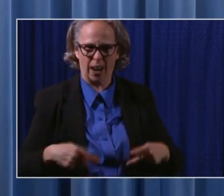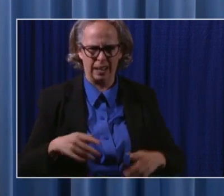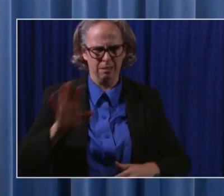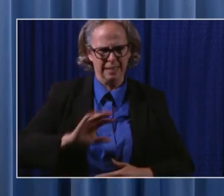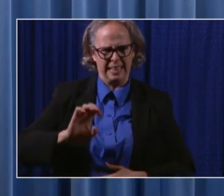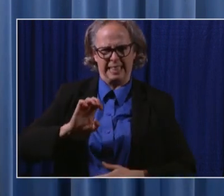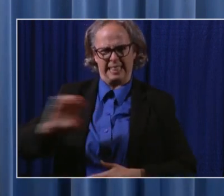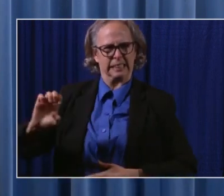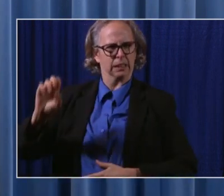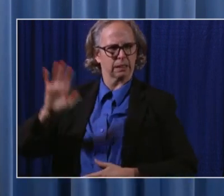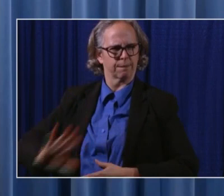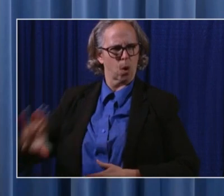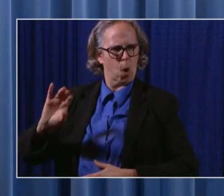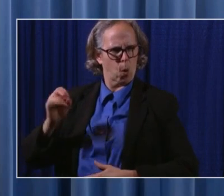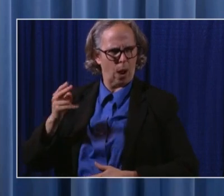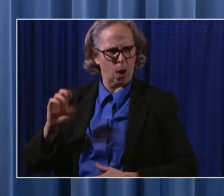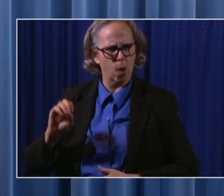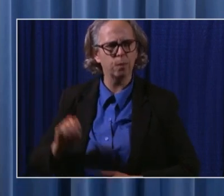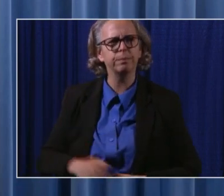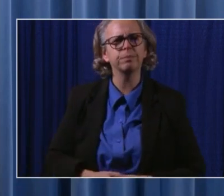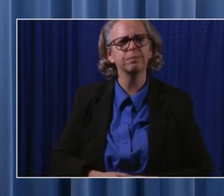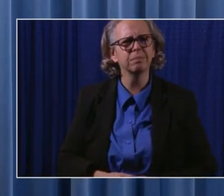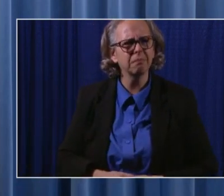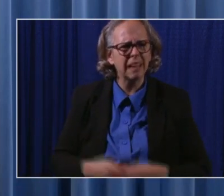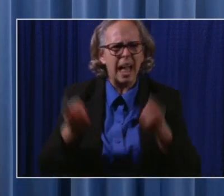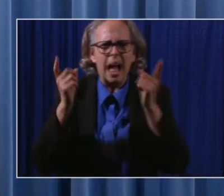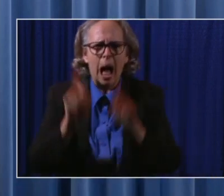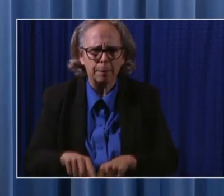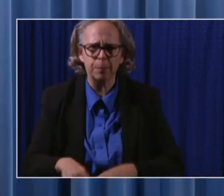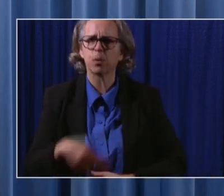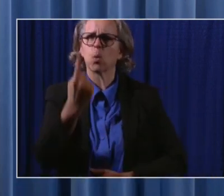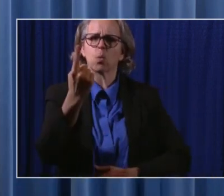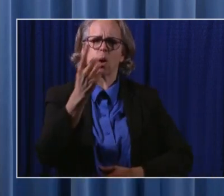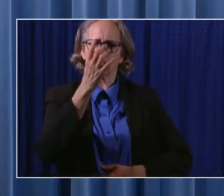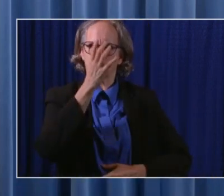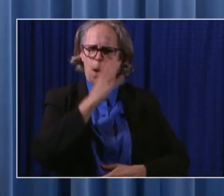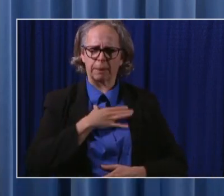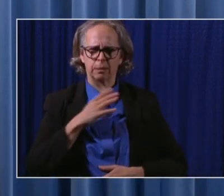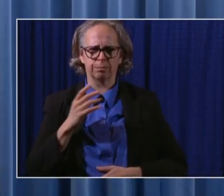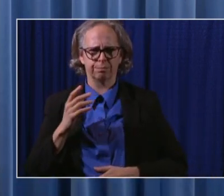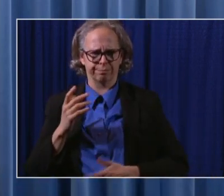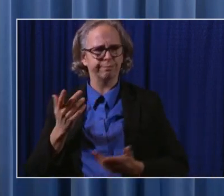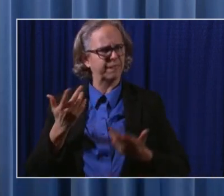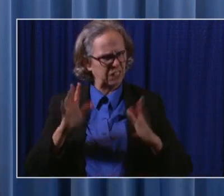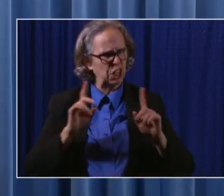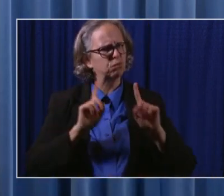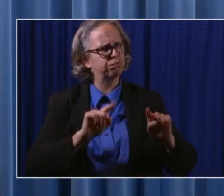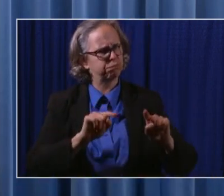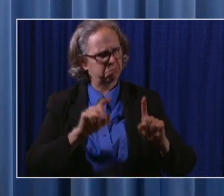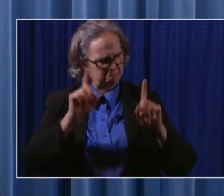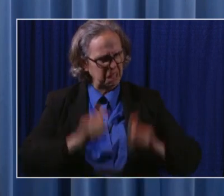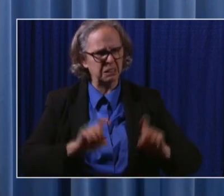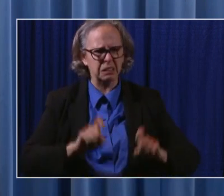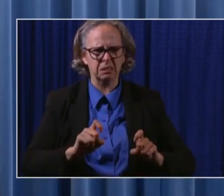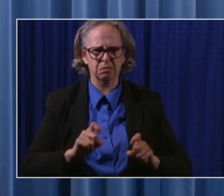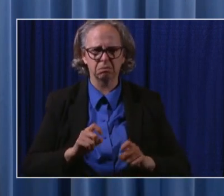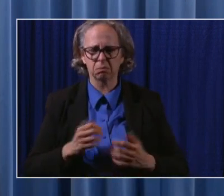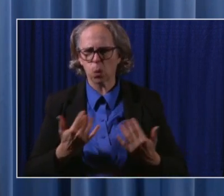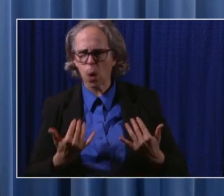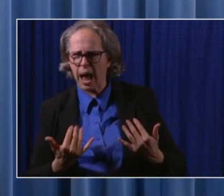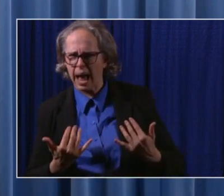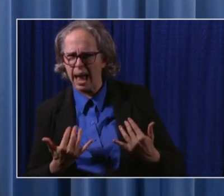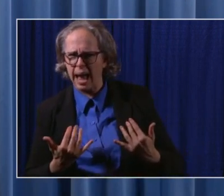went to get tested, ultimately tested positive, but while waiting to receive her results, she decided to host